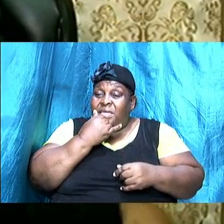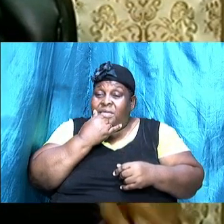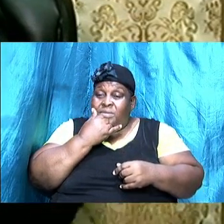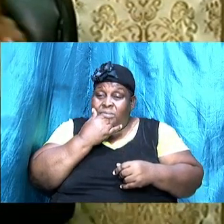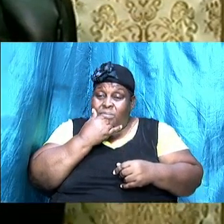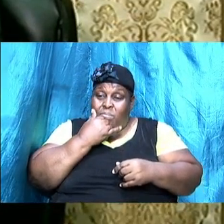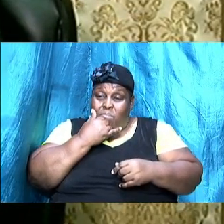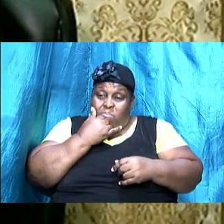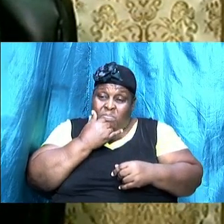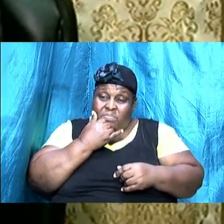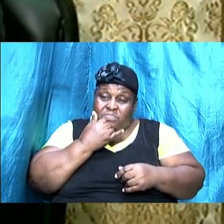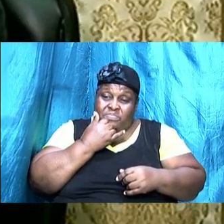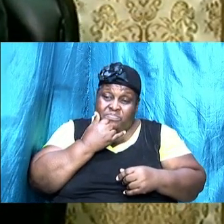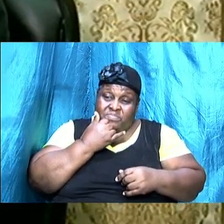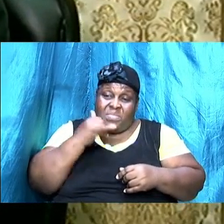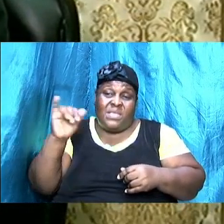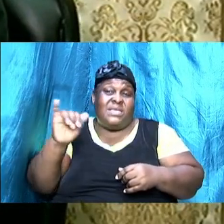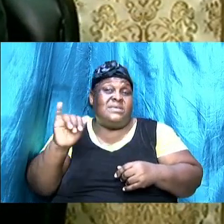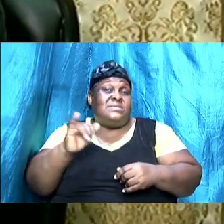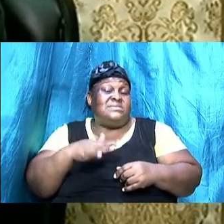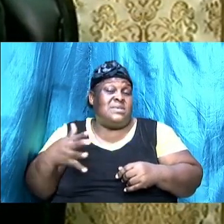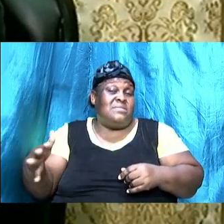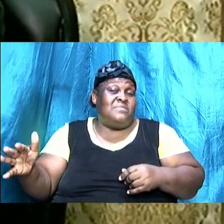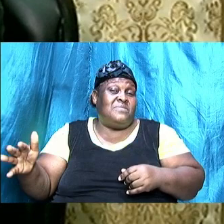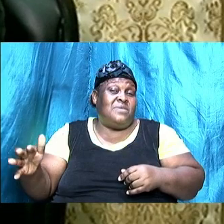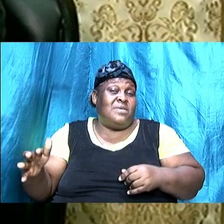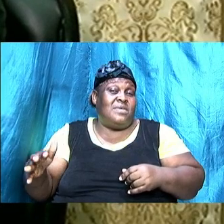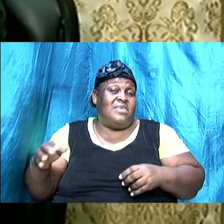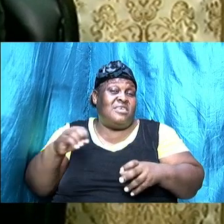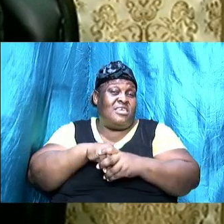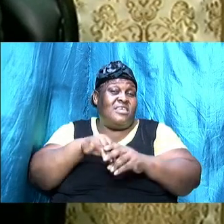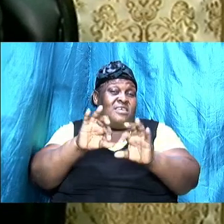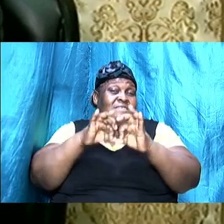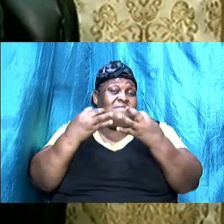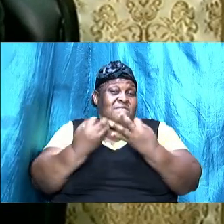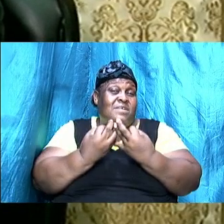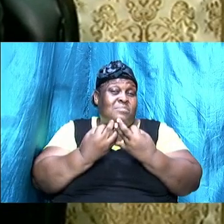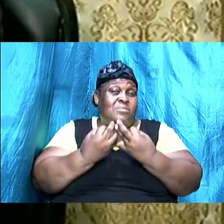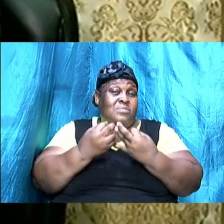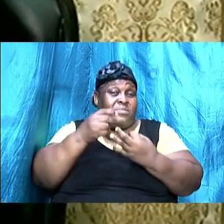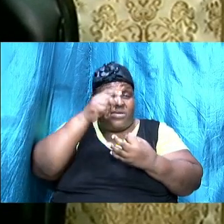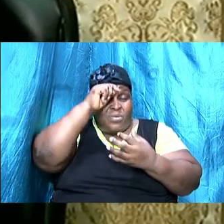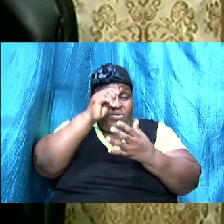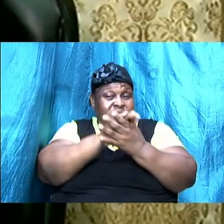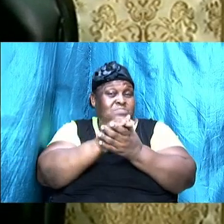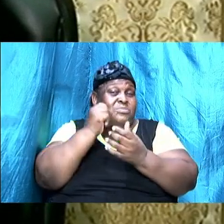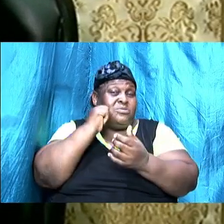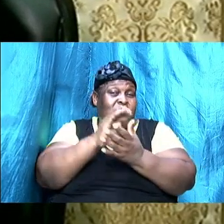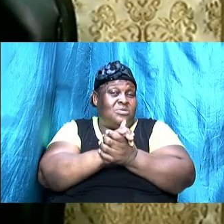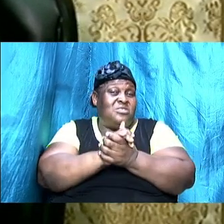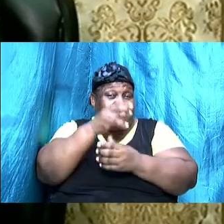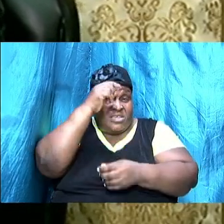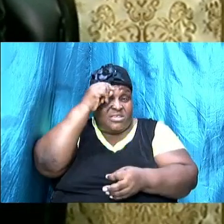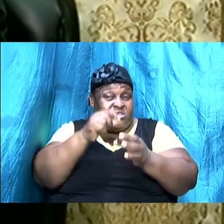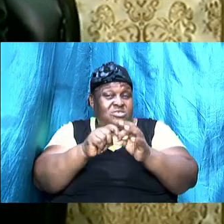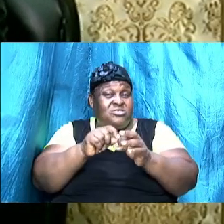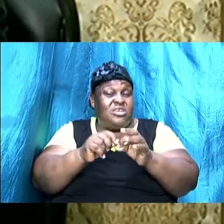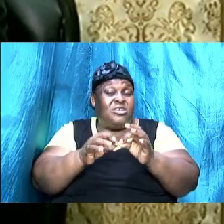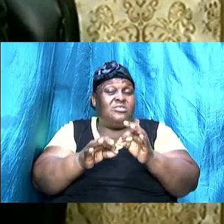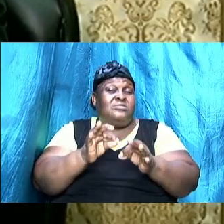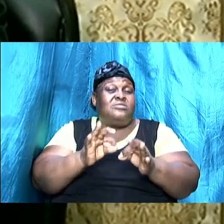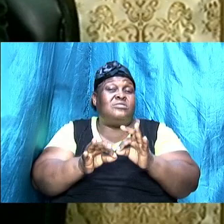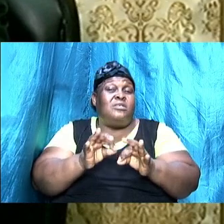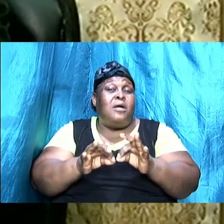functioning. It's the same thing in a family with a husband and a wife. And if the decision is made that we're going this